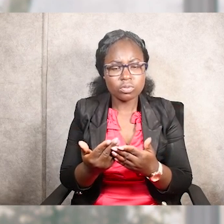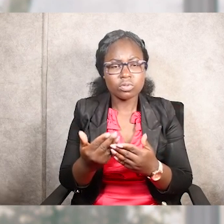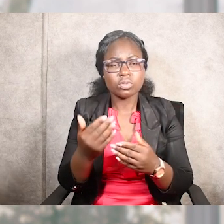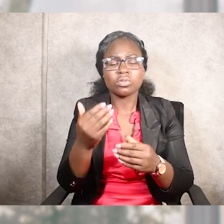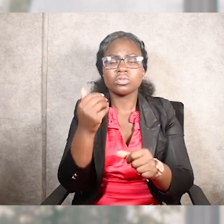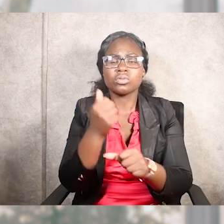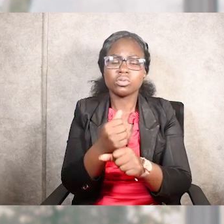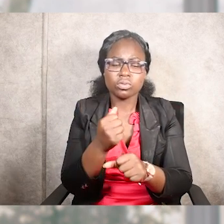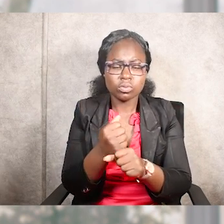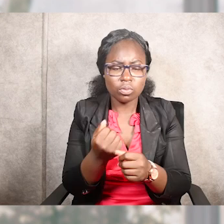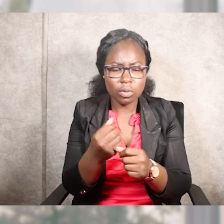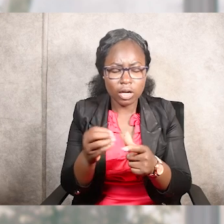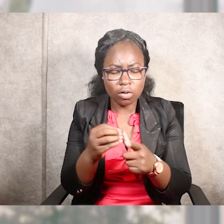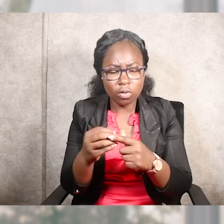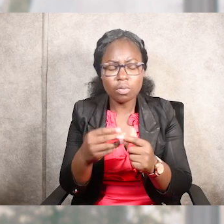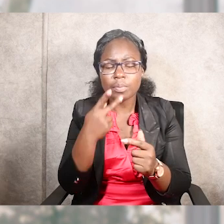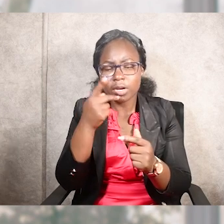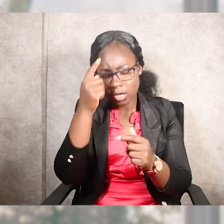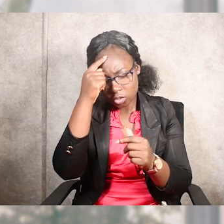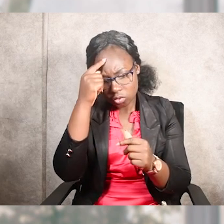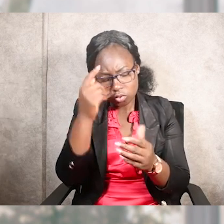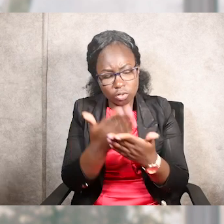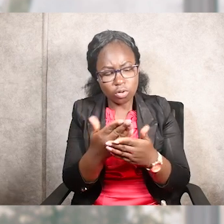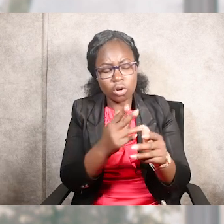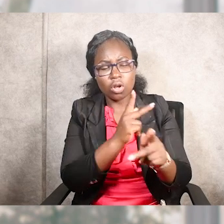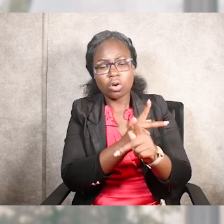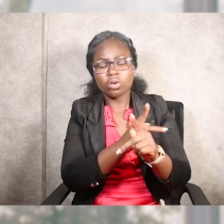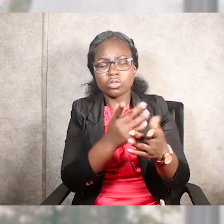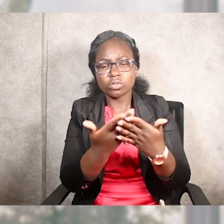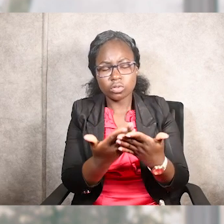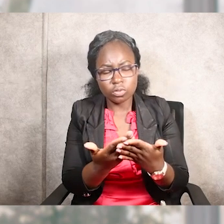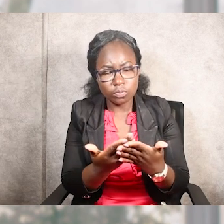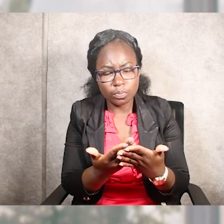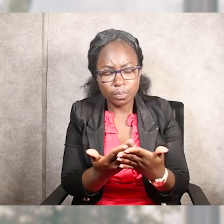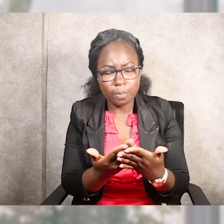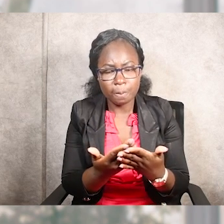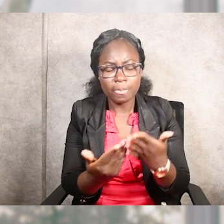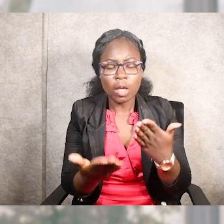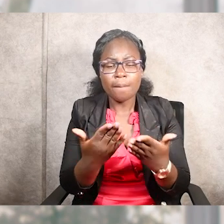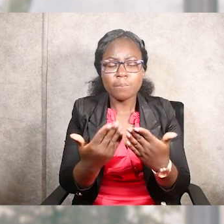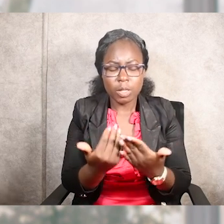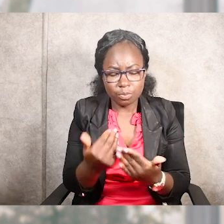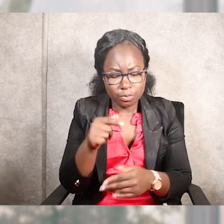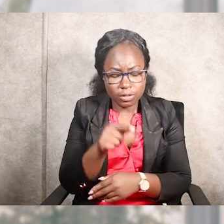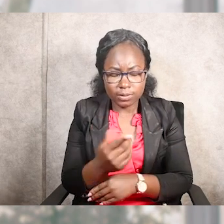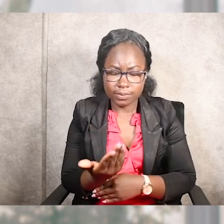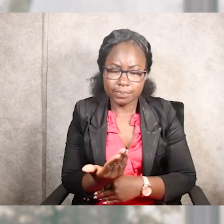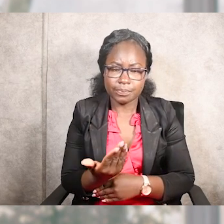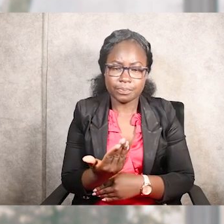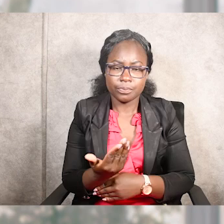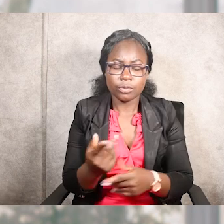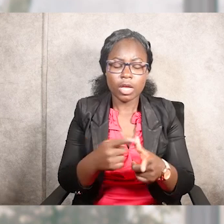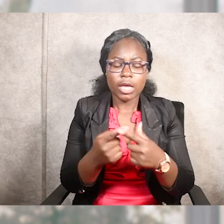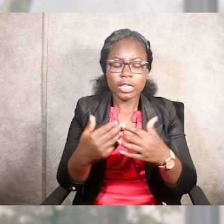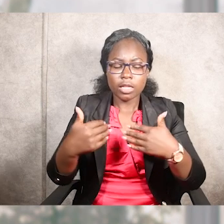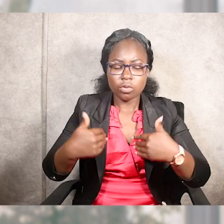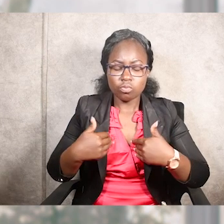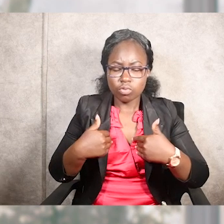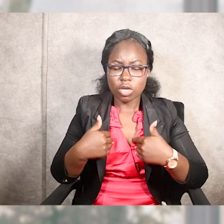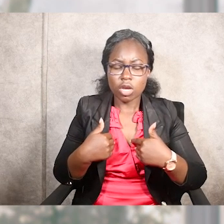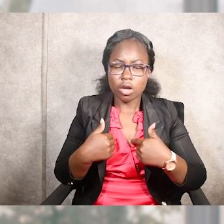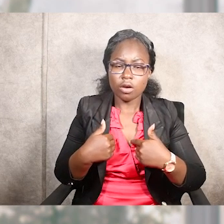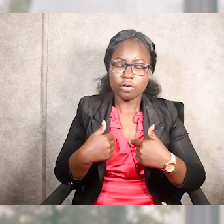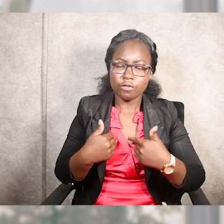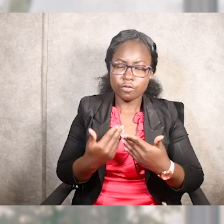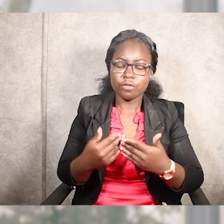do parental controls, for example, if you're sharing the same technology with your kids and such. Then there is mastery. The mastery